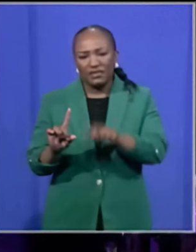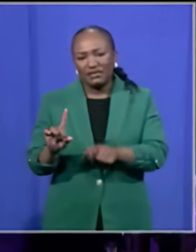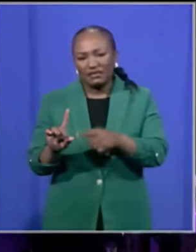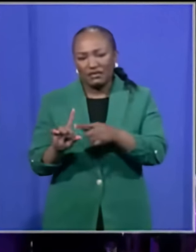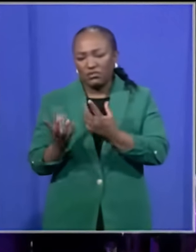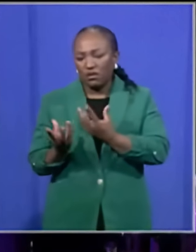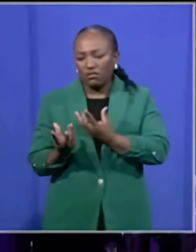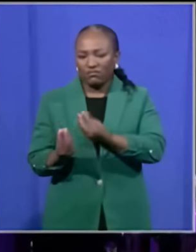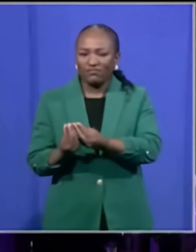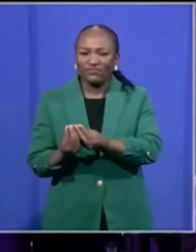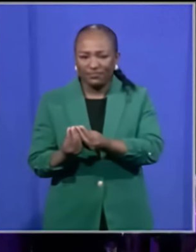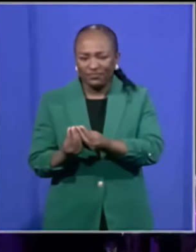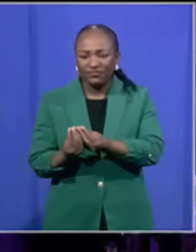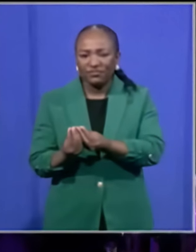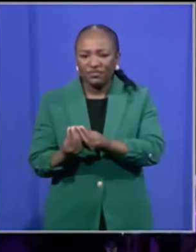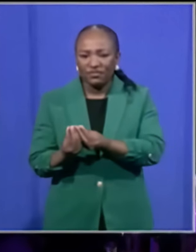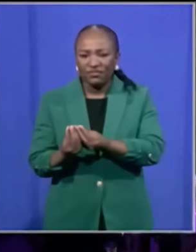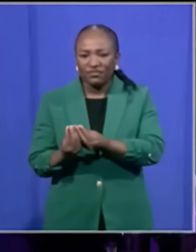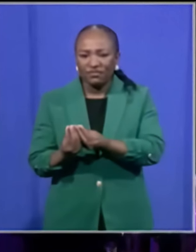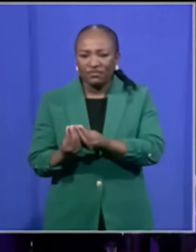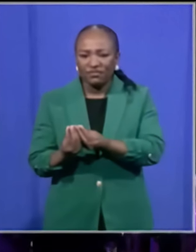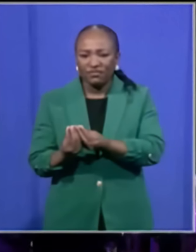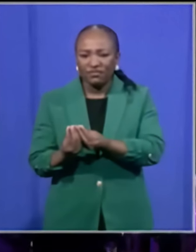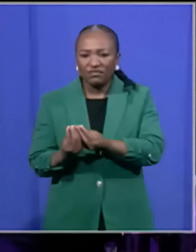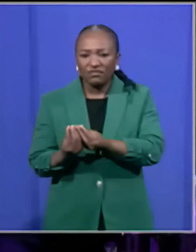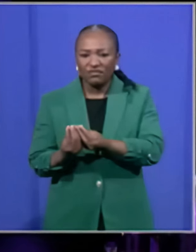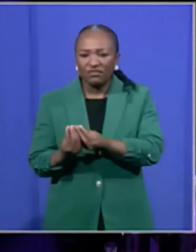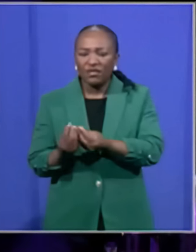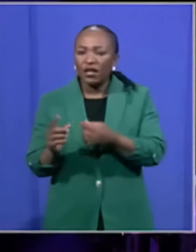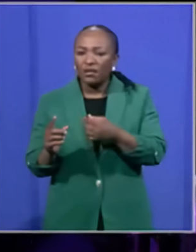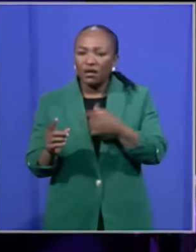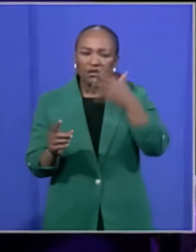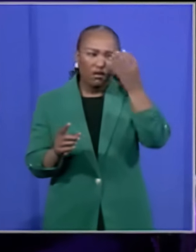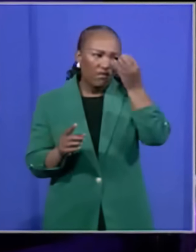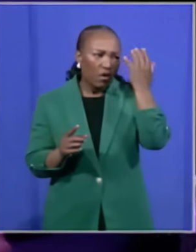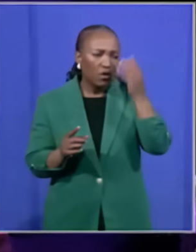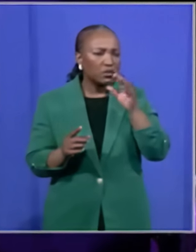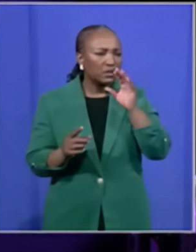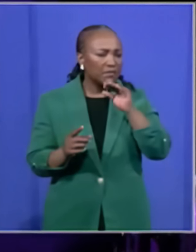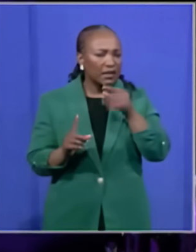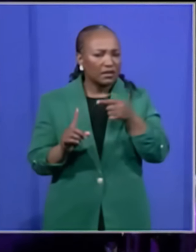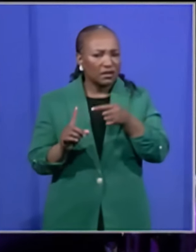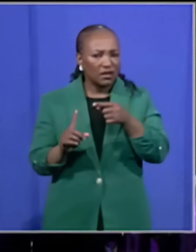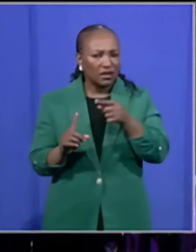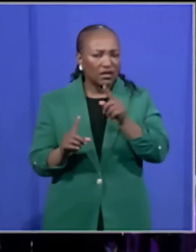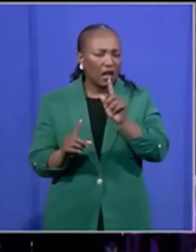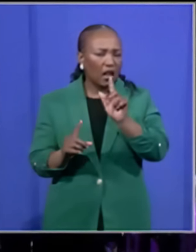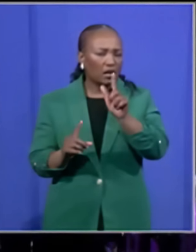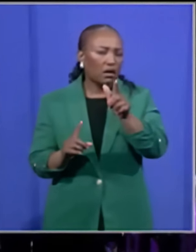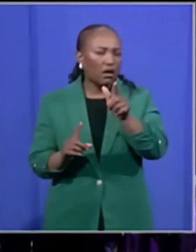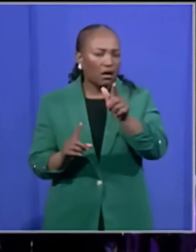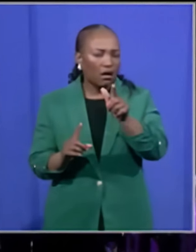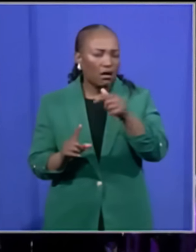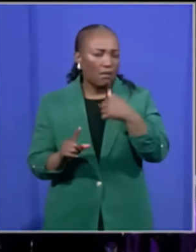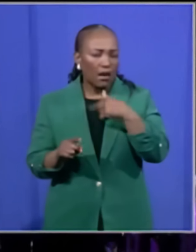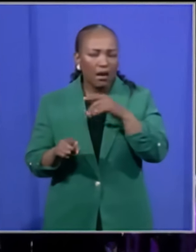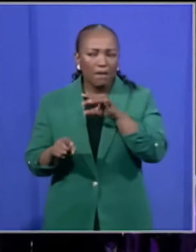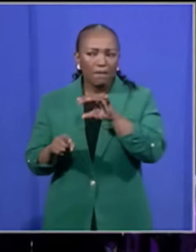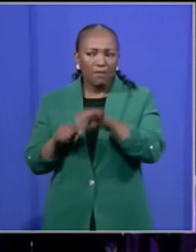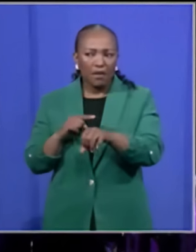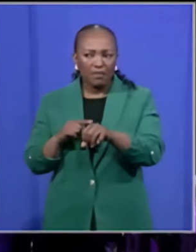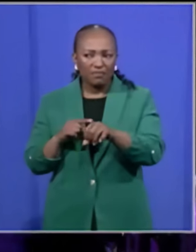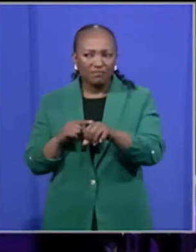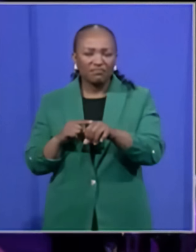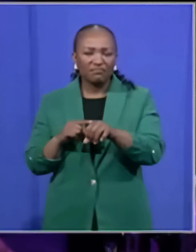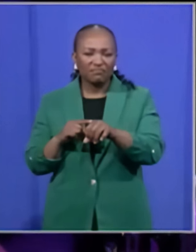And I sort of got to speak to her then, and then I realized that already then life had dealt